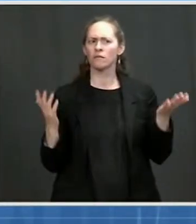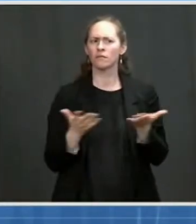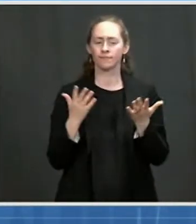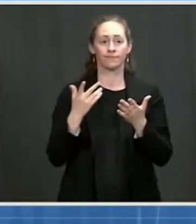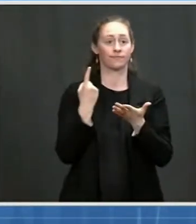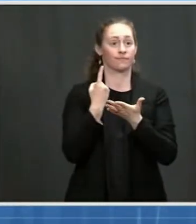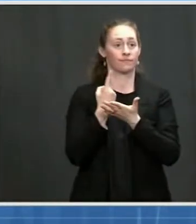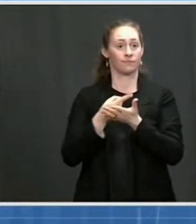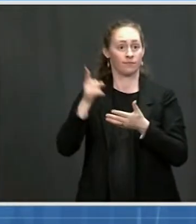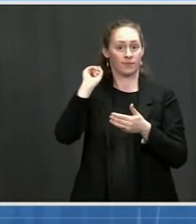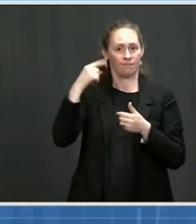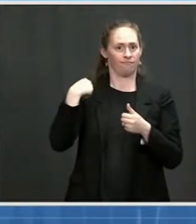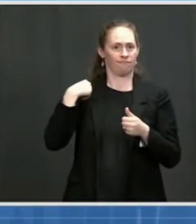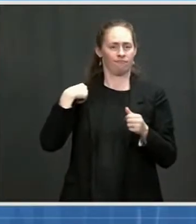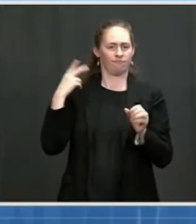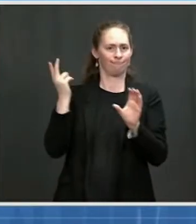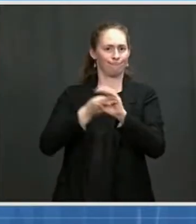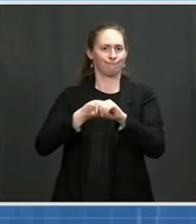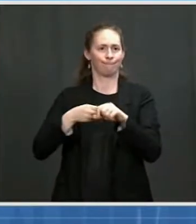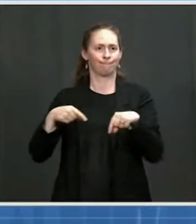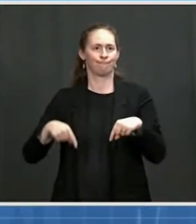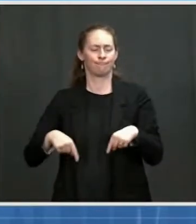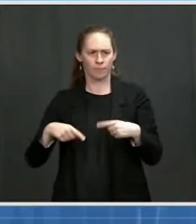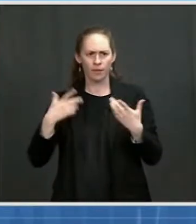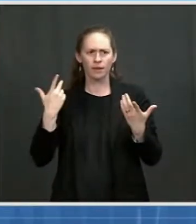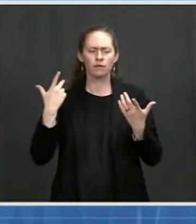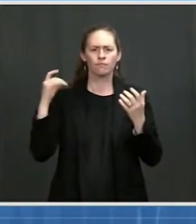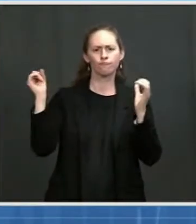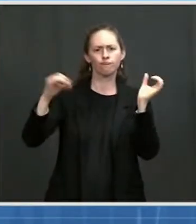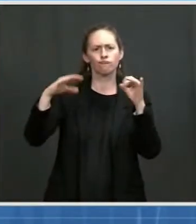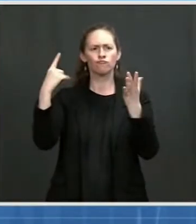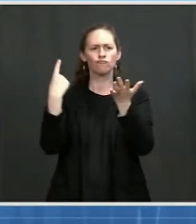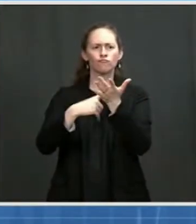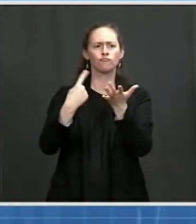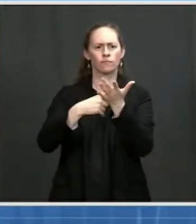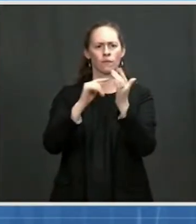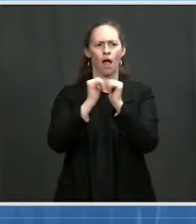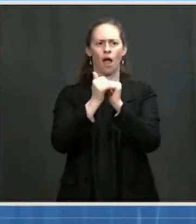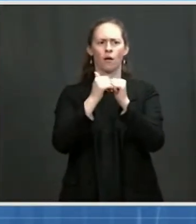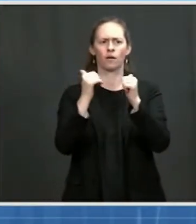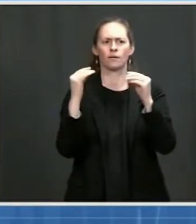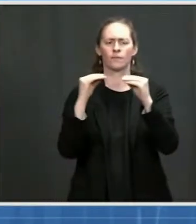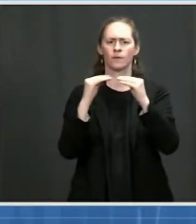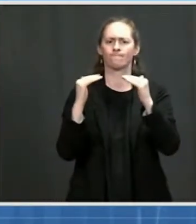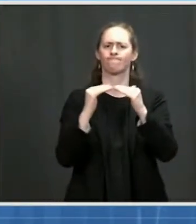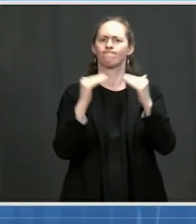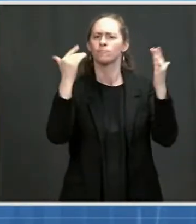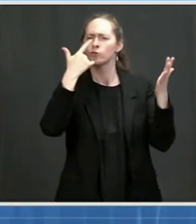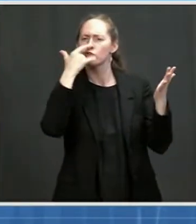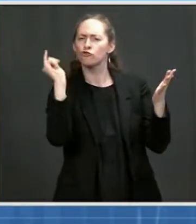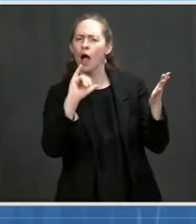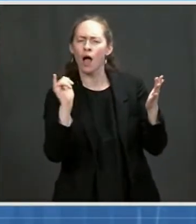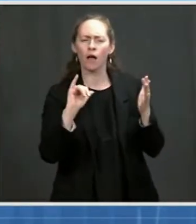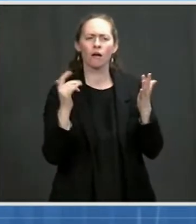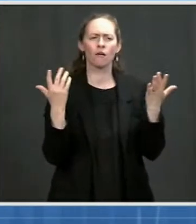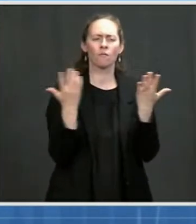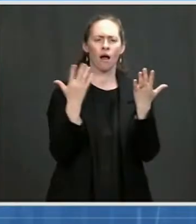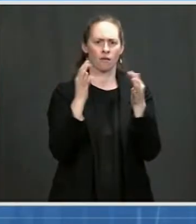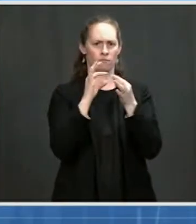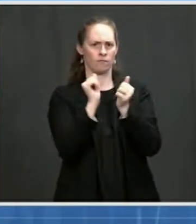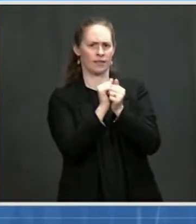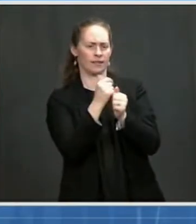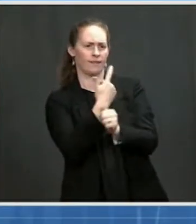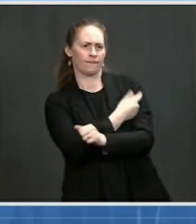very encouraging equity trends that we've seen in the federal vaccination channels. The majority of those vaccine doses